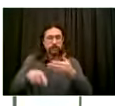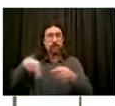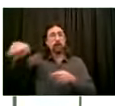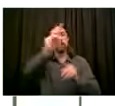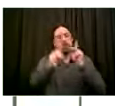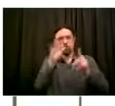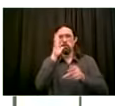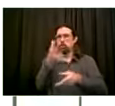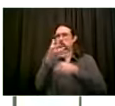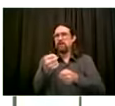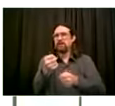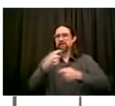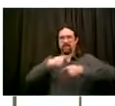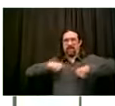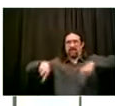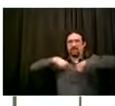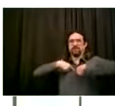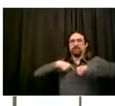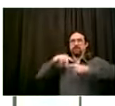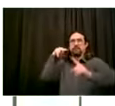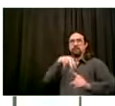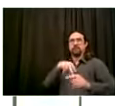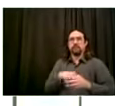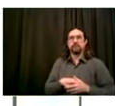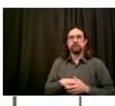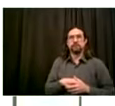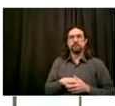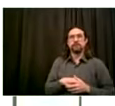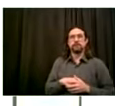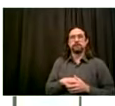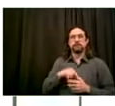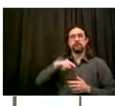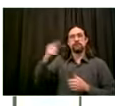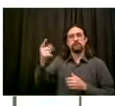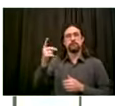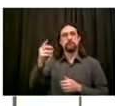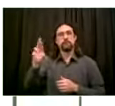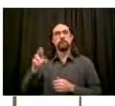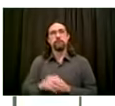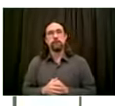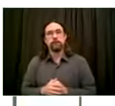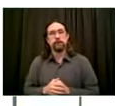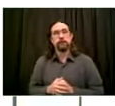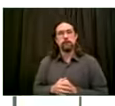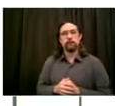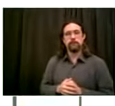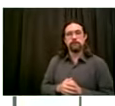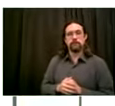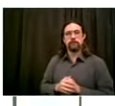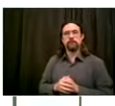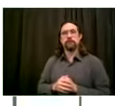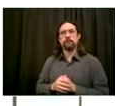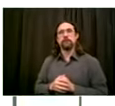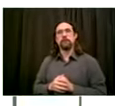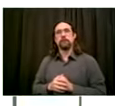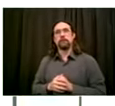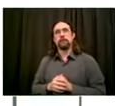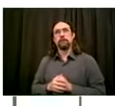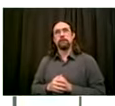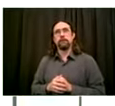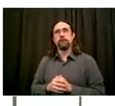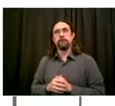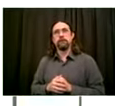to underline, how important and how much of a pillar this idea of addressing trust will have to be to